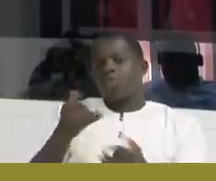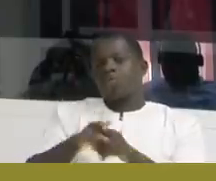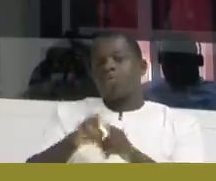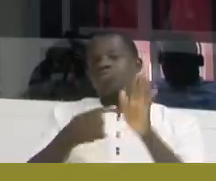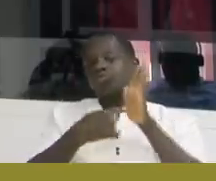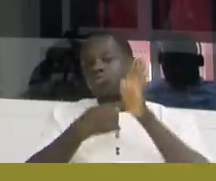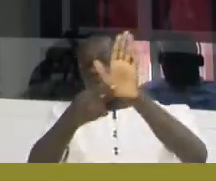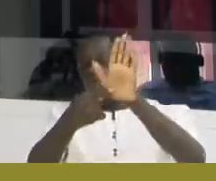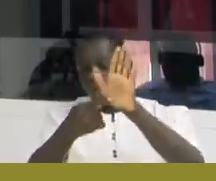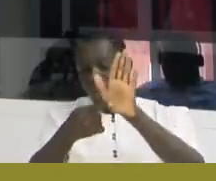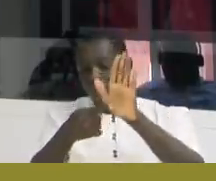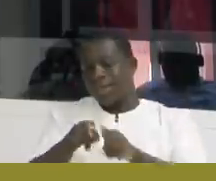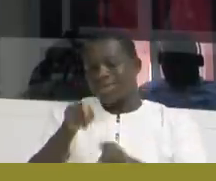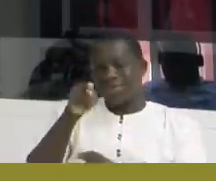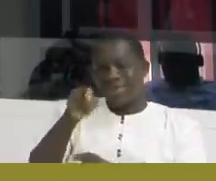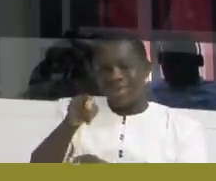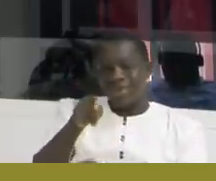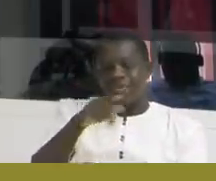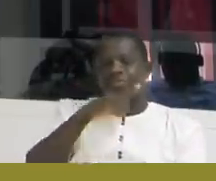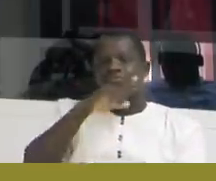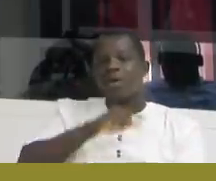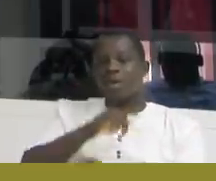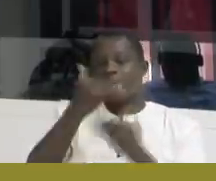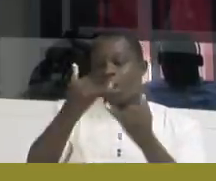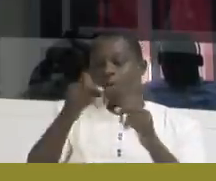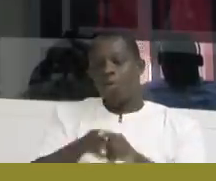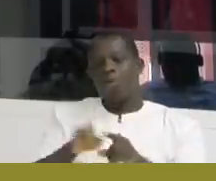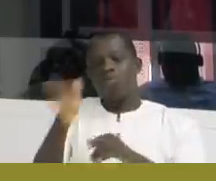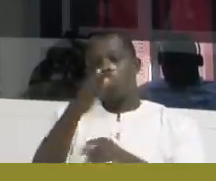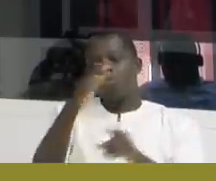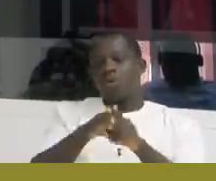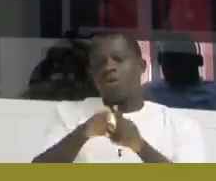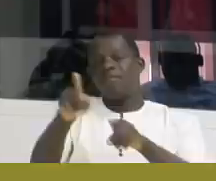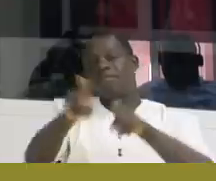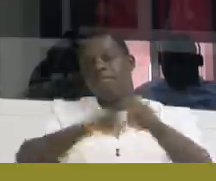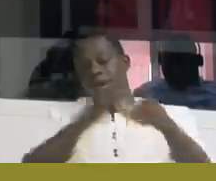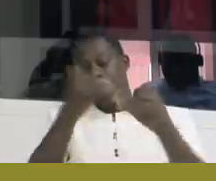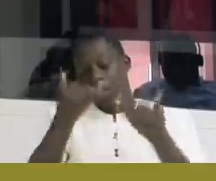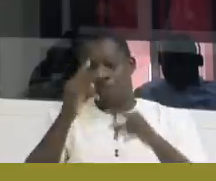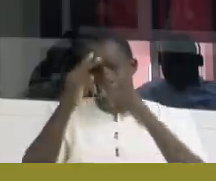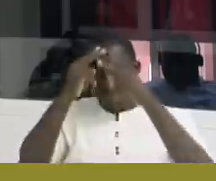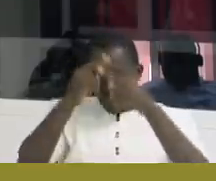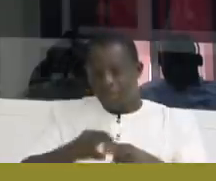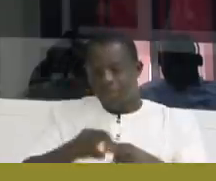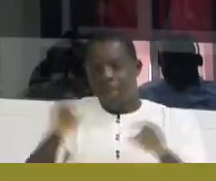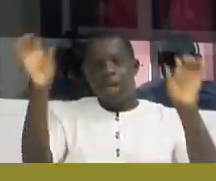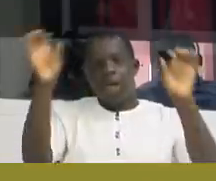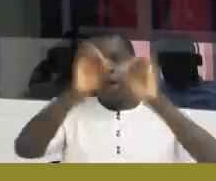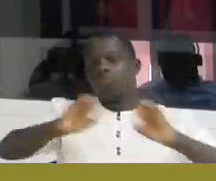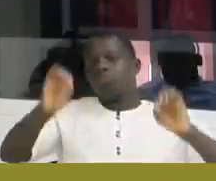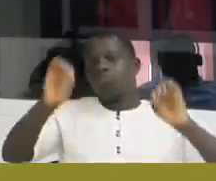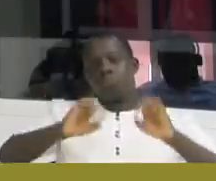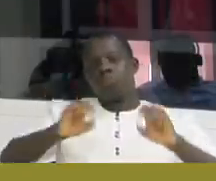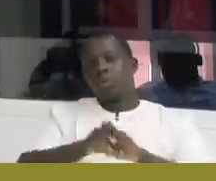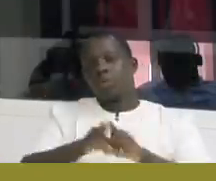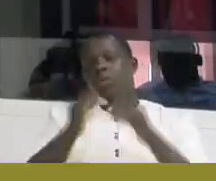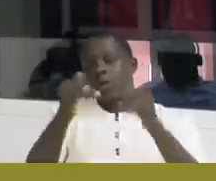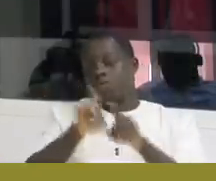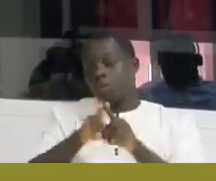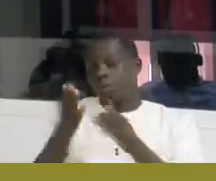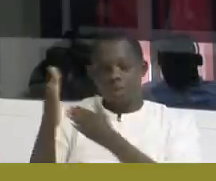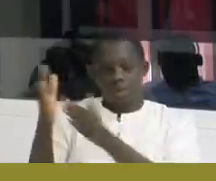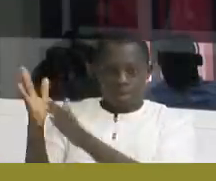fact that this man had come so far, he doesn't respect him anymore, and he's hell-bent on getting rid of him.